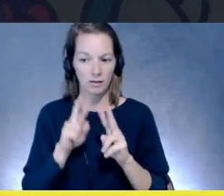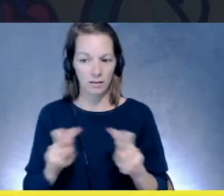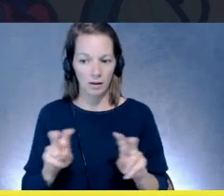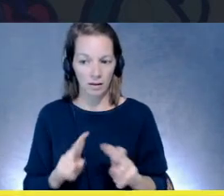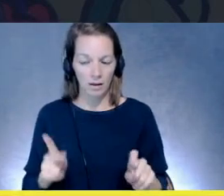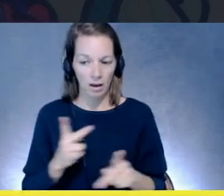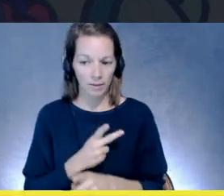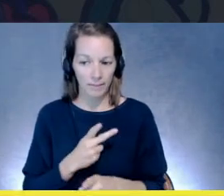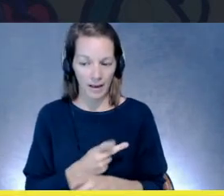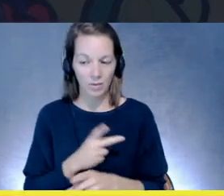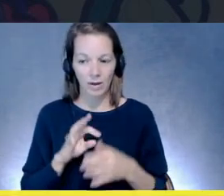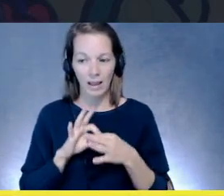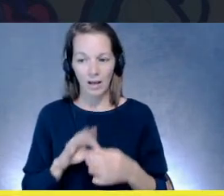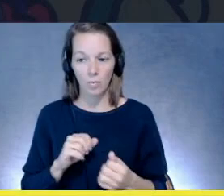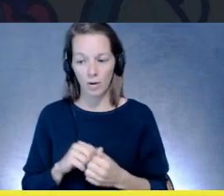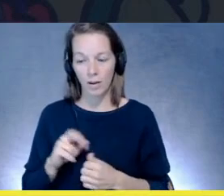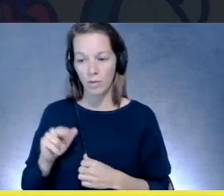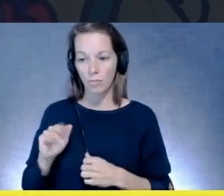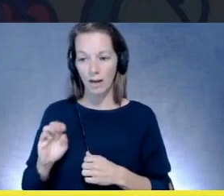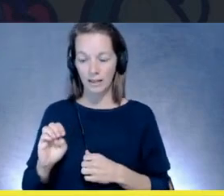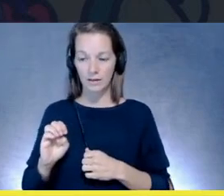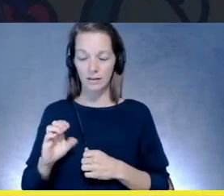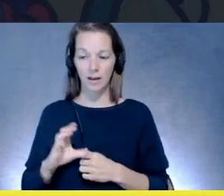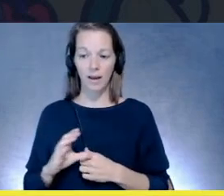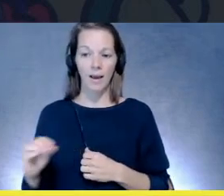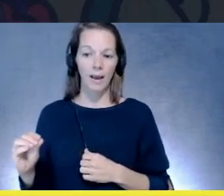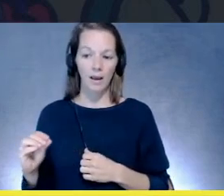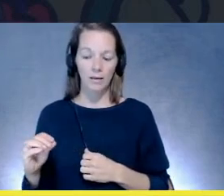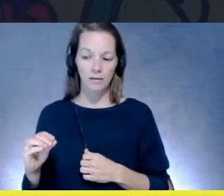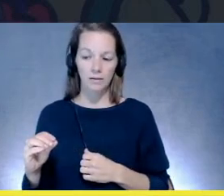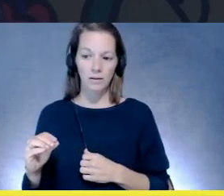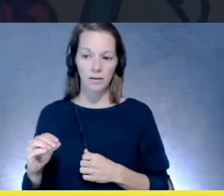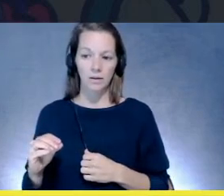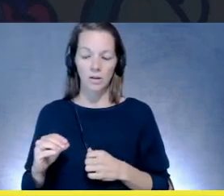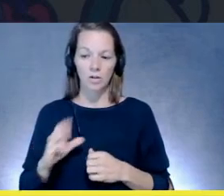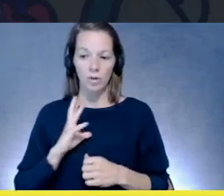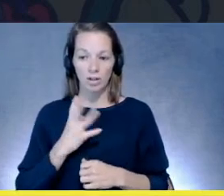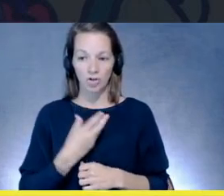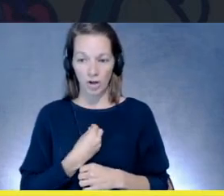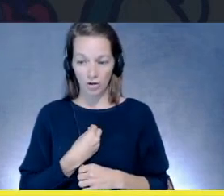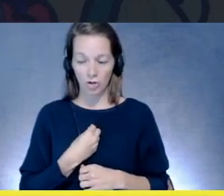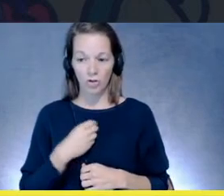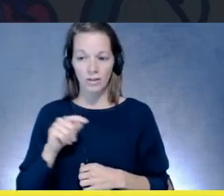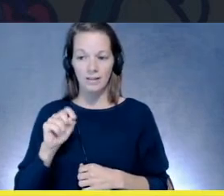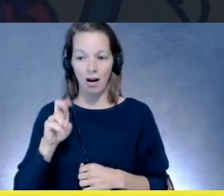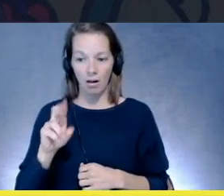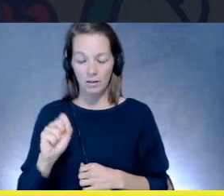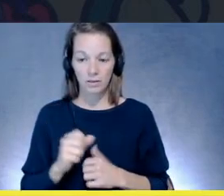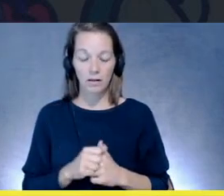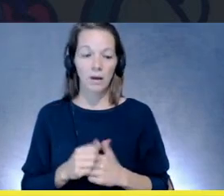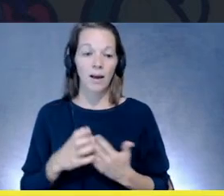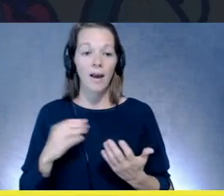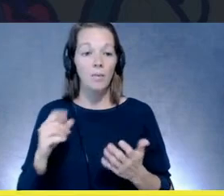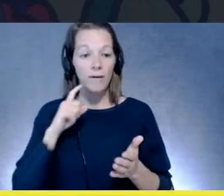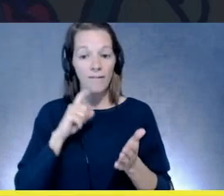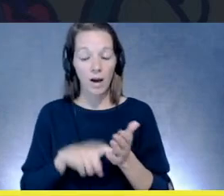regarding race and transgender status. And we found